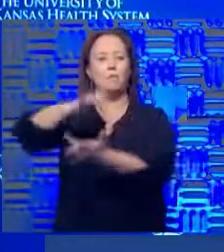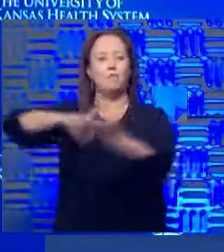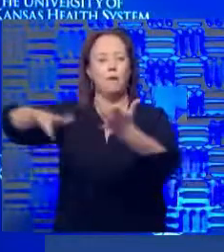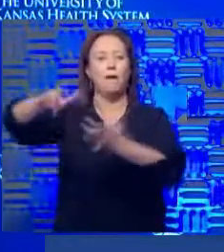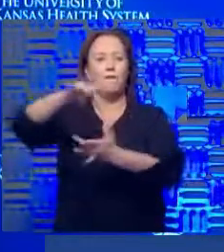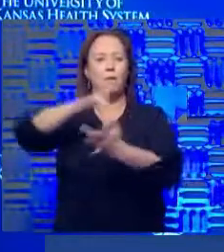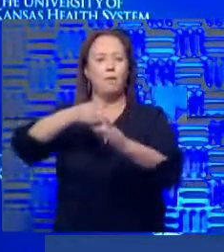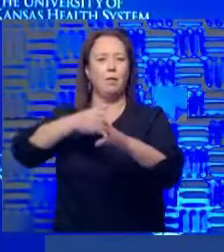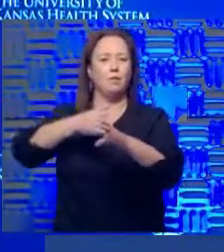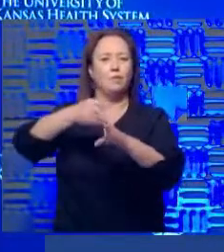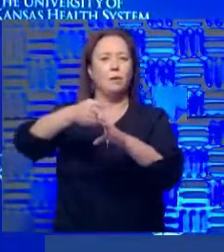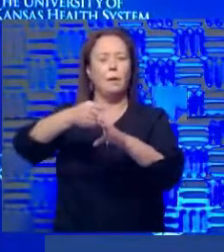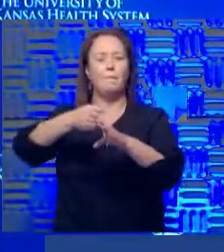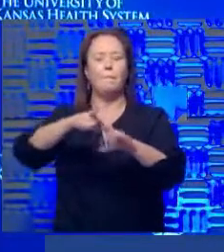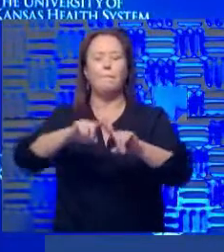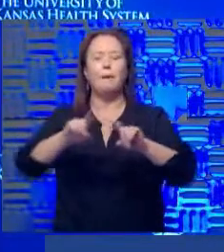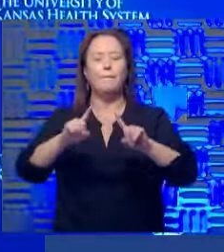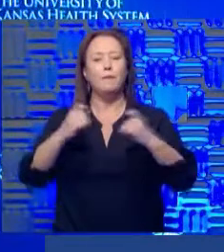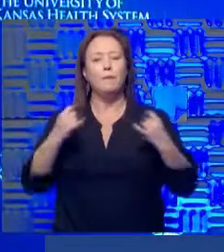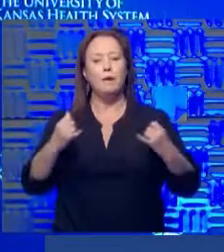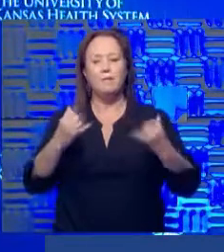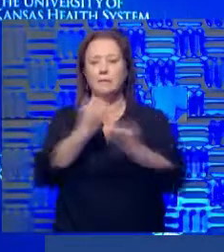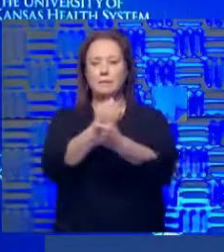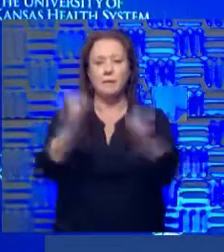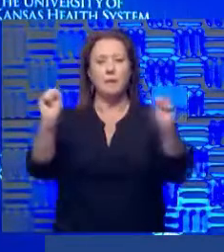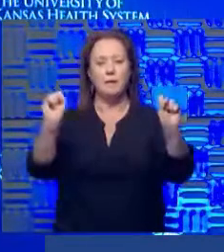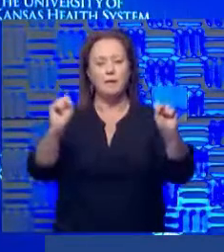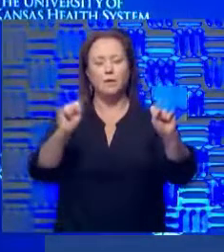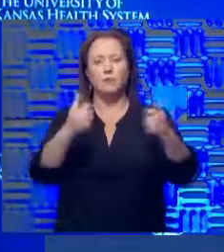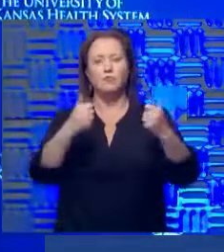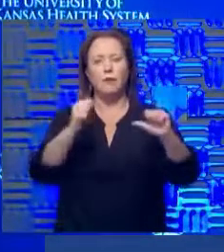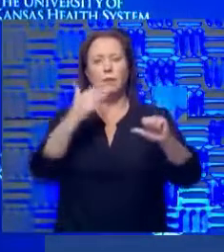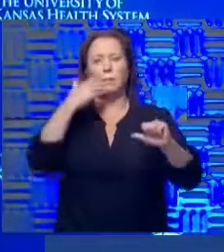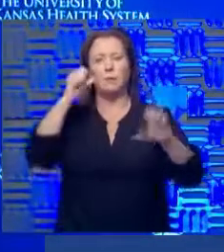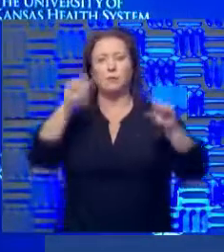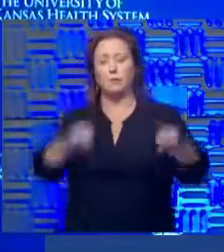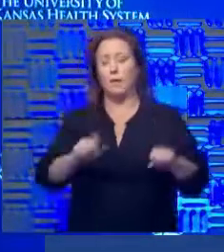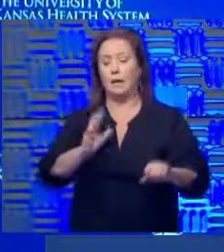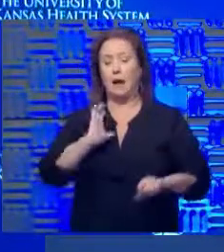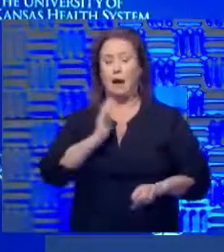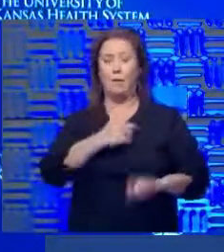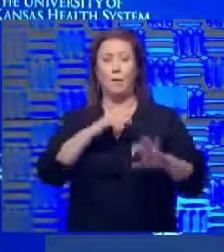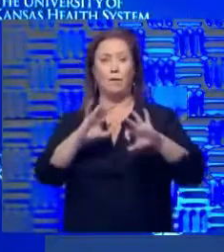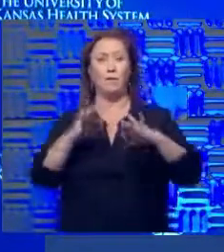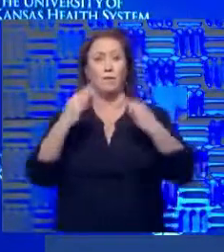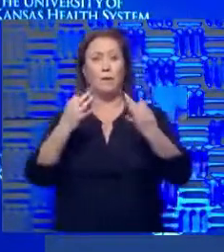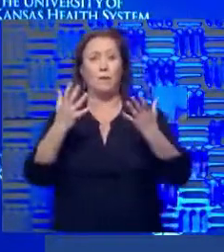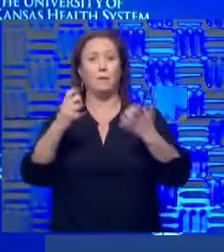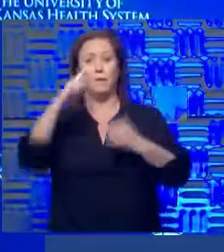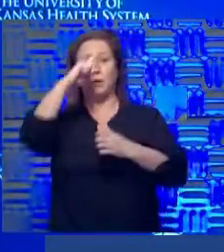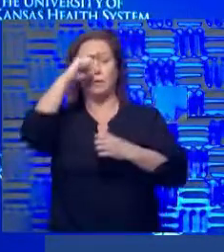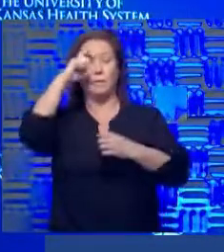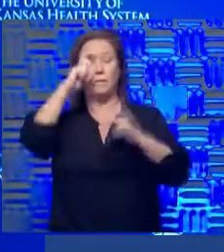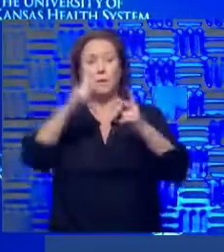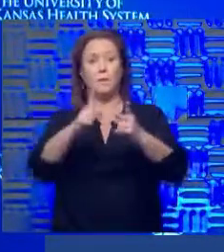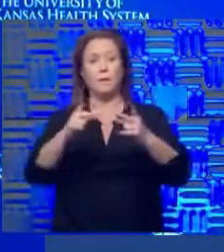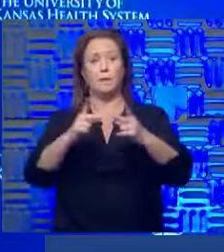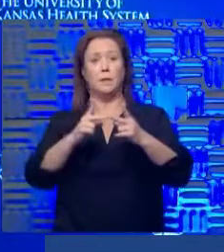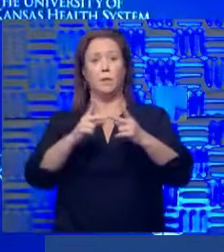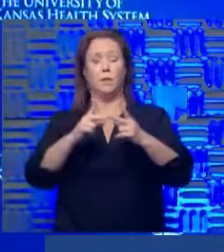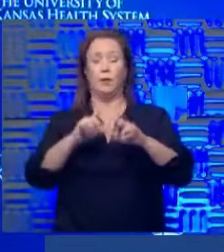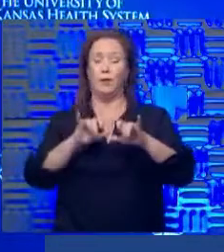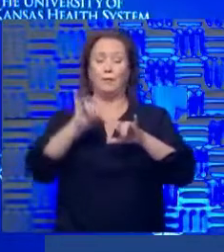you just want to stay safe and you want to try and do the best you can. My family and I have talked about trying to go someplace this summer. It's going to go to a tent in the